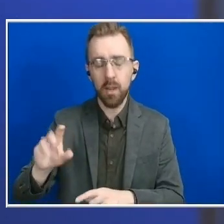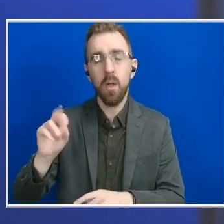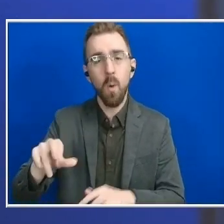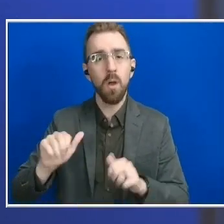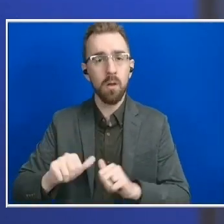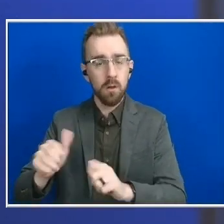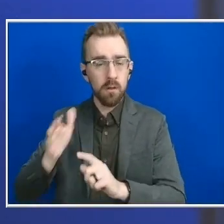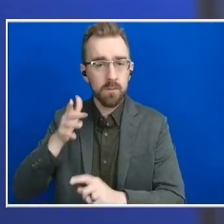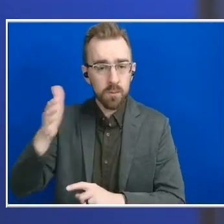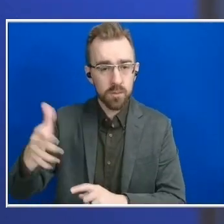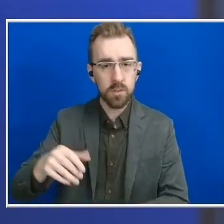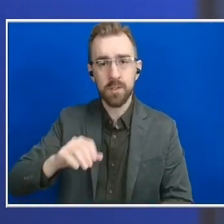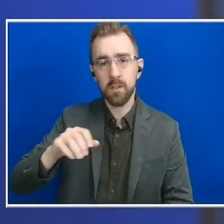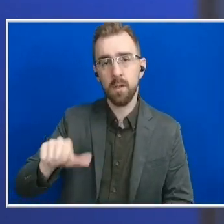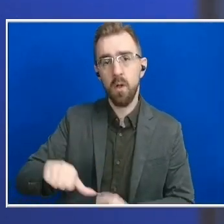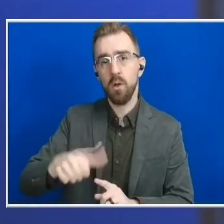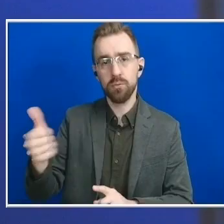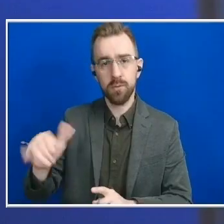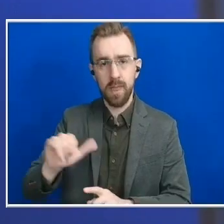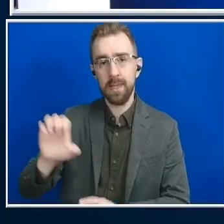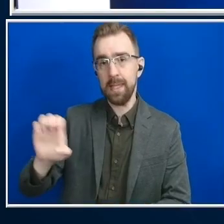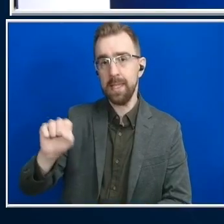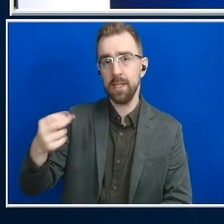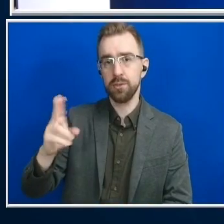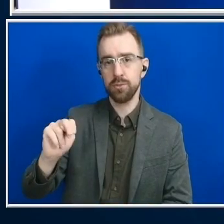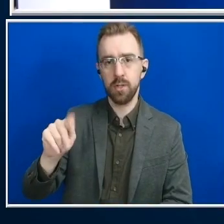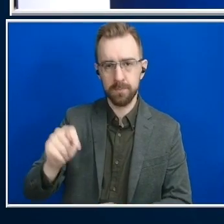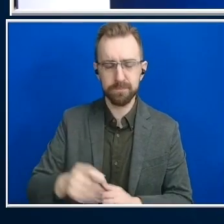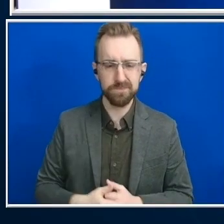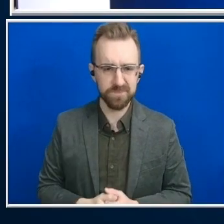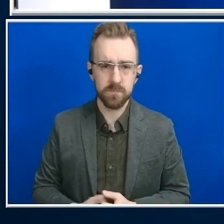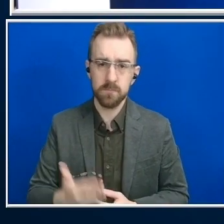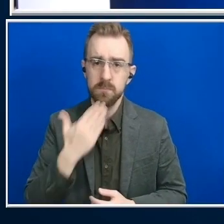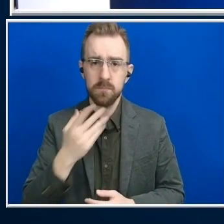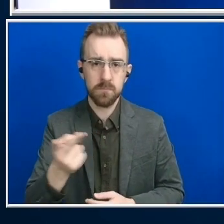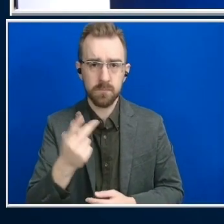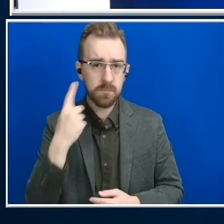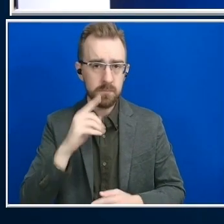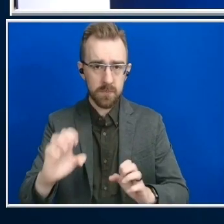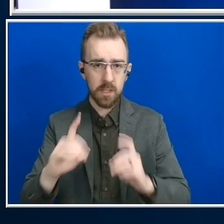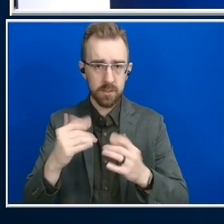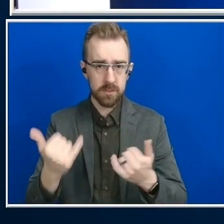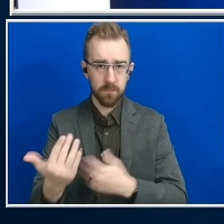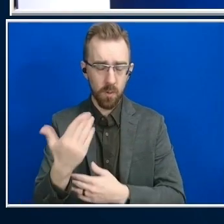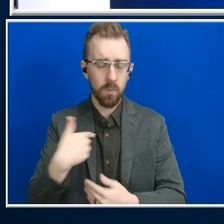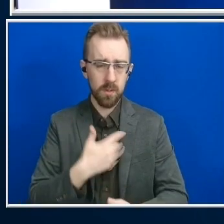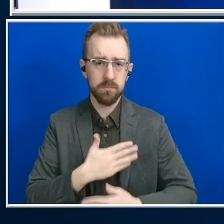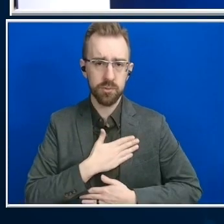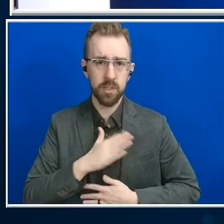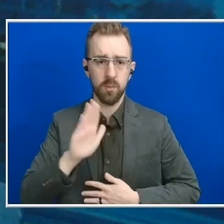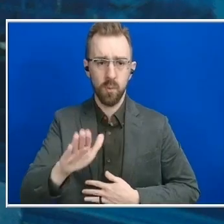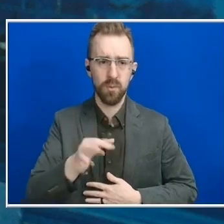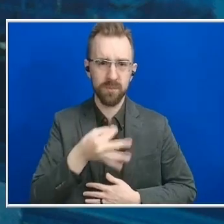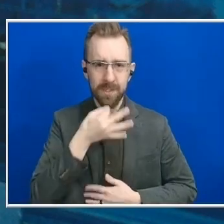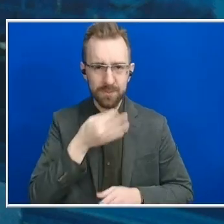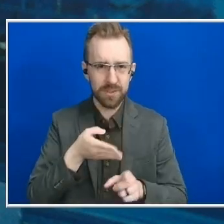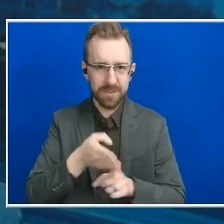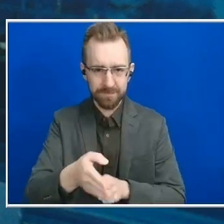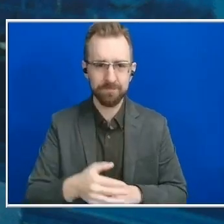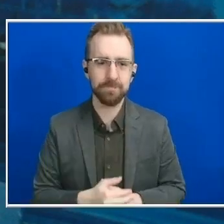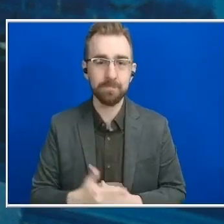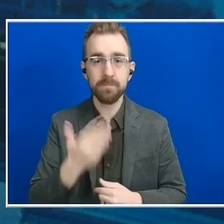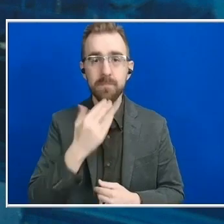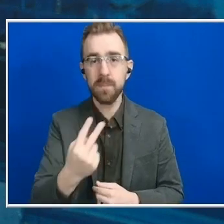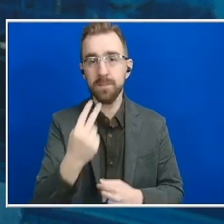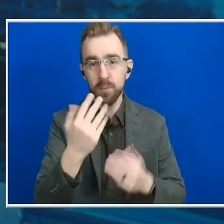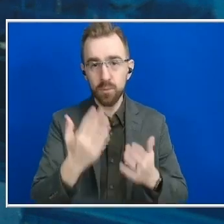an alternative like the E-shunt. Thank you both for the education this morning. We appreciate your expertise. Thank you to our viewers for being with us today. We'll